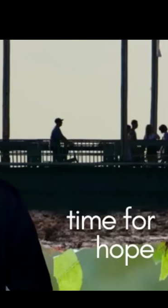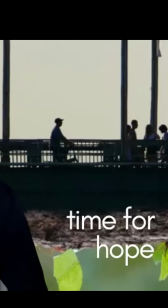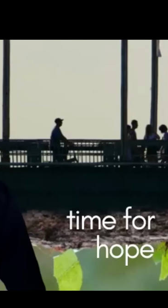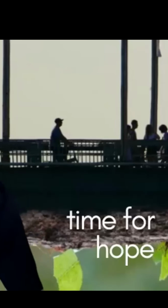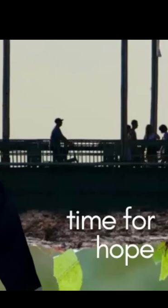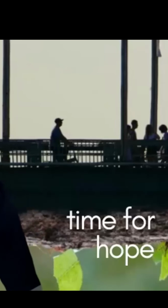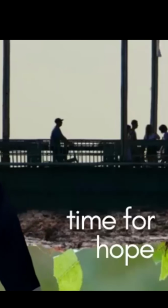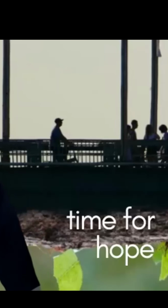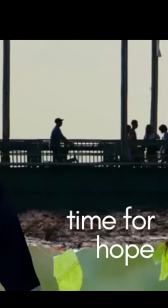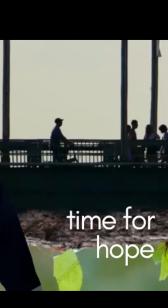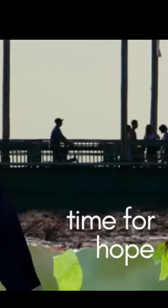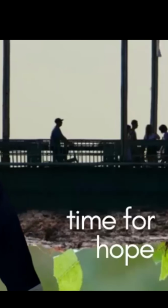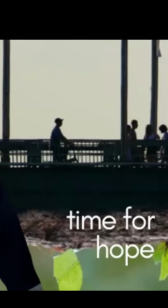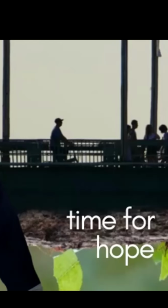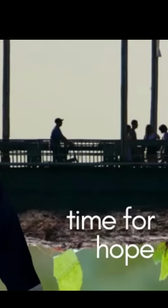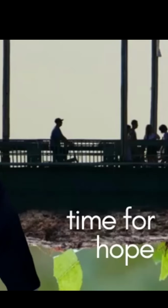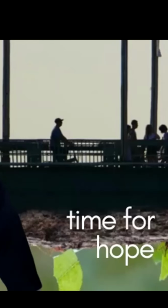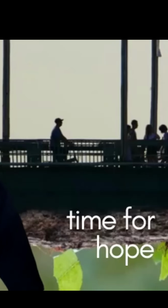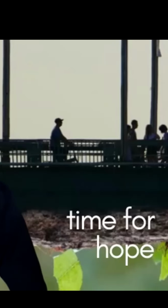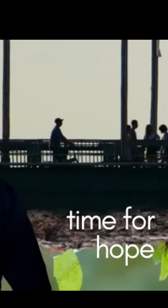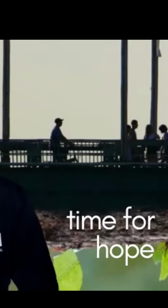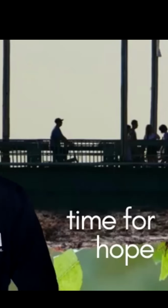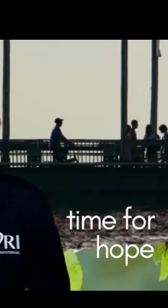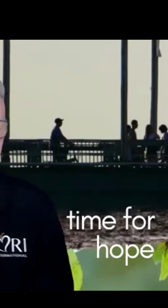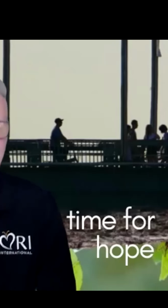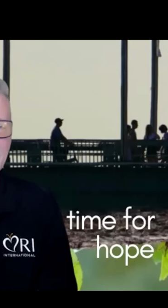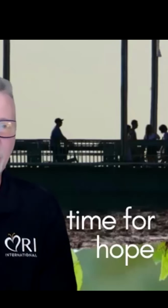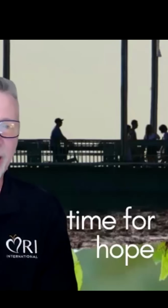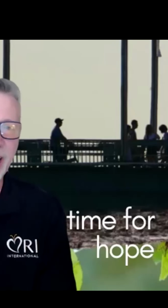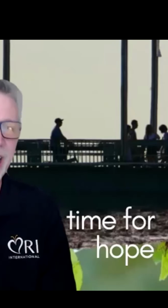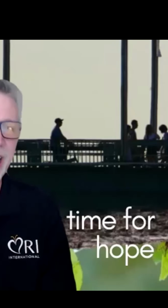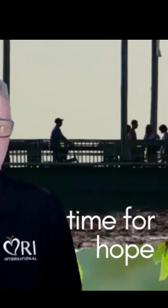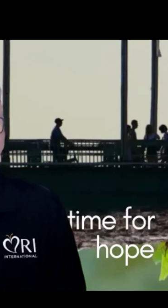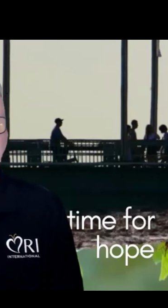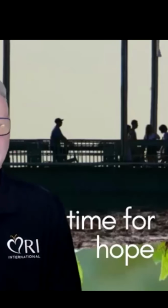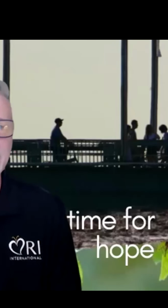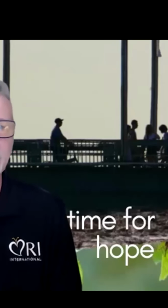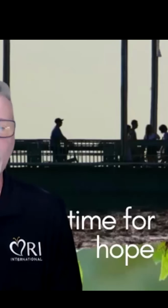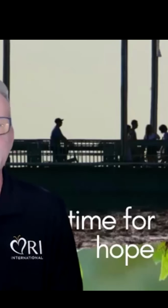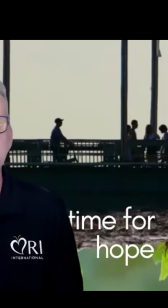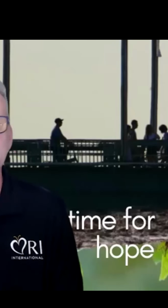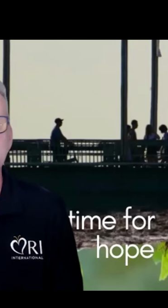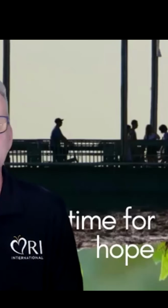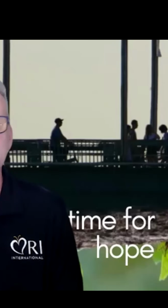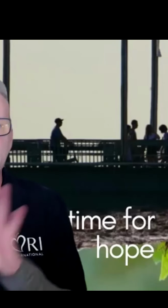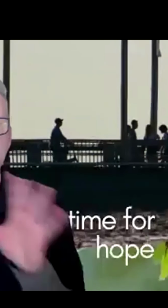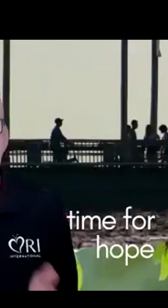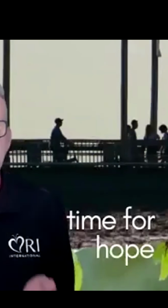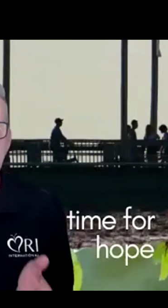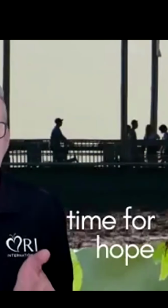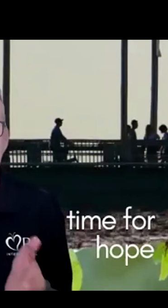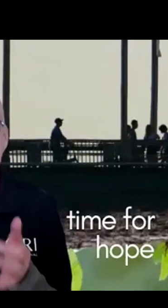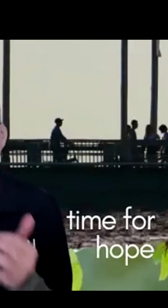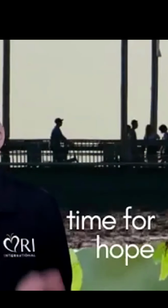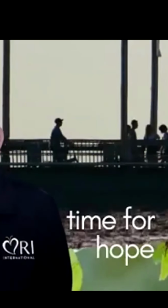Dr. Kidd. It's great to see you again. So I am going to review 3 things that I think really